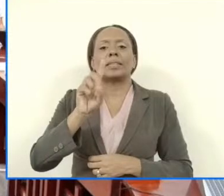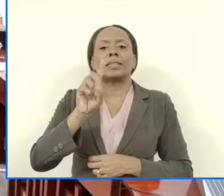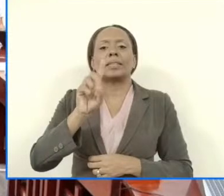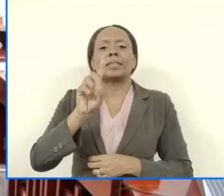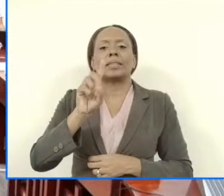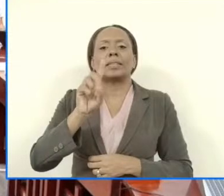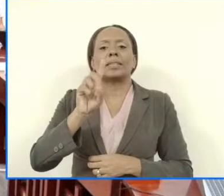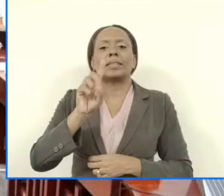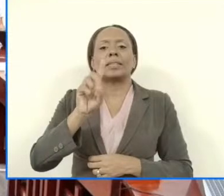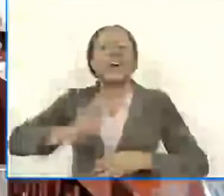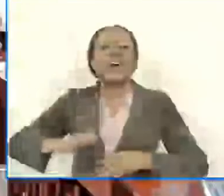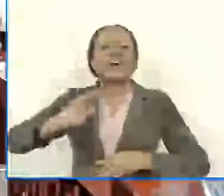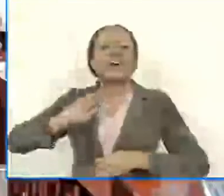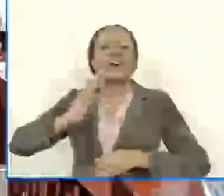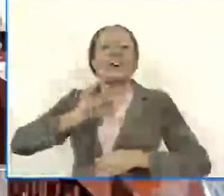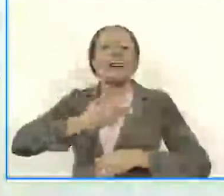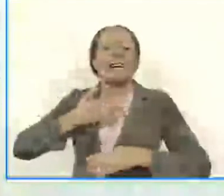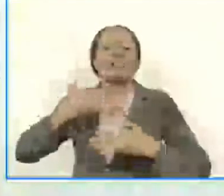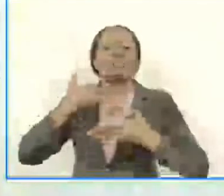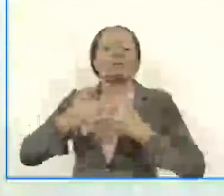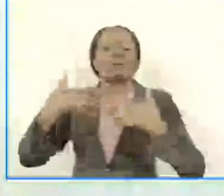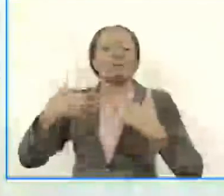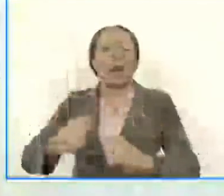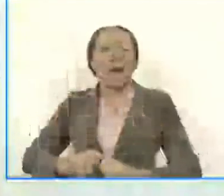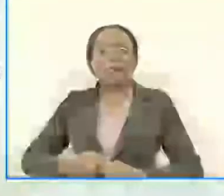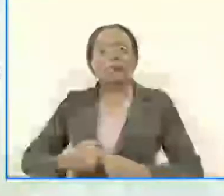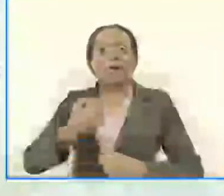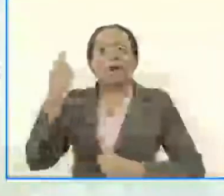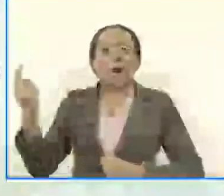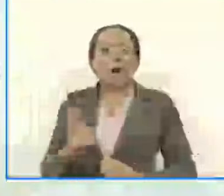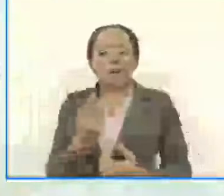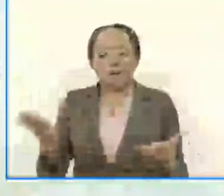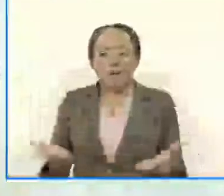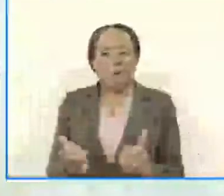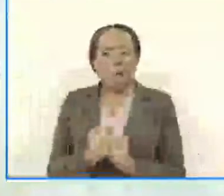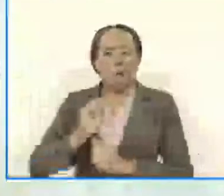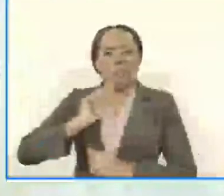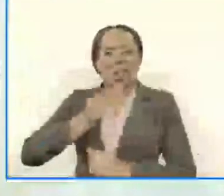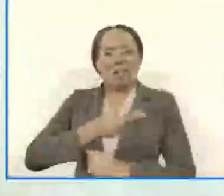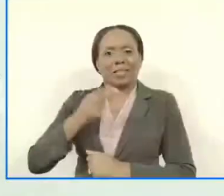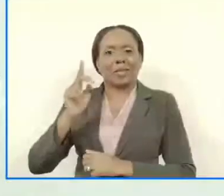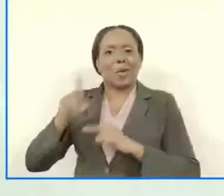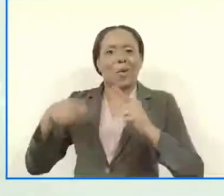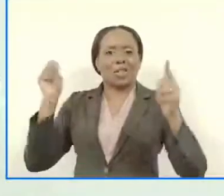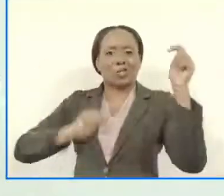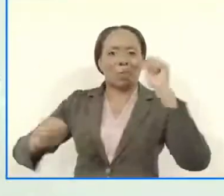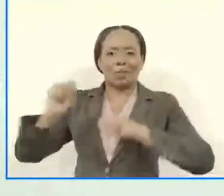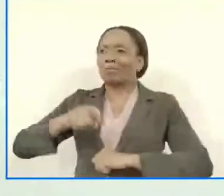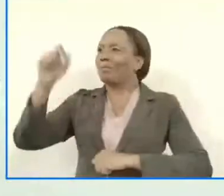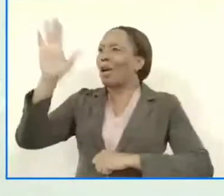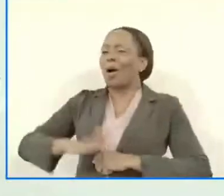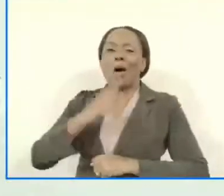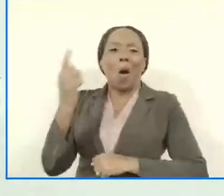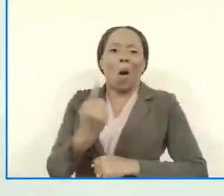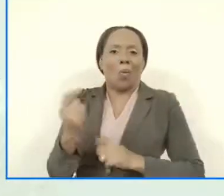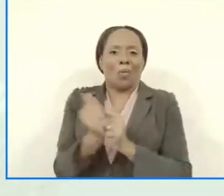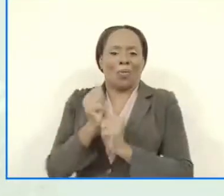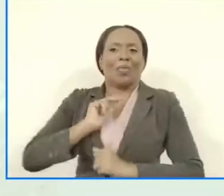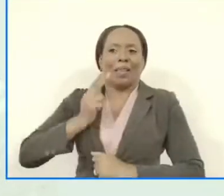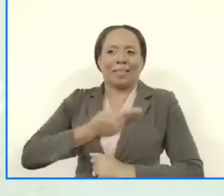Psalm for you to keep close to your heart as well. We have, at the SSA, we have family members